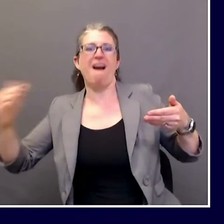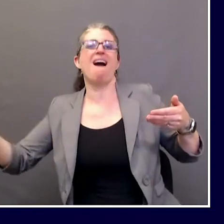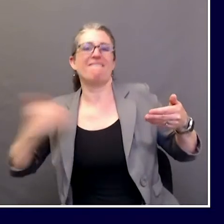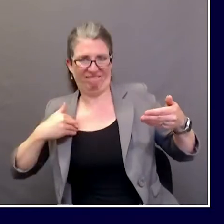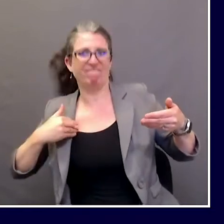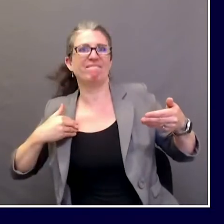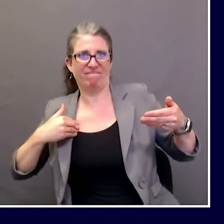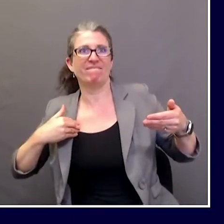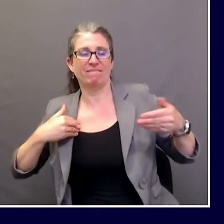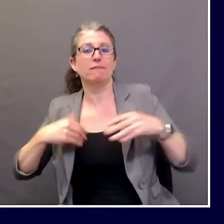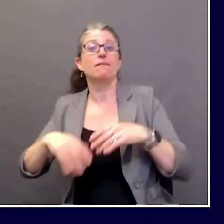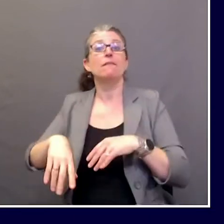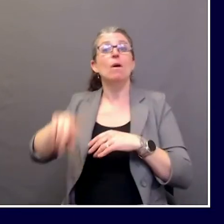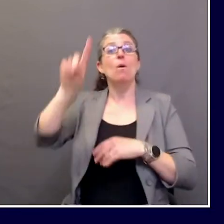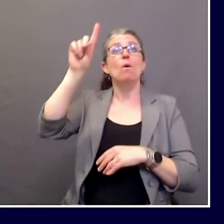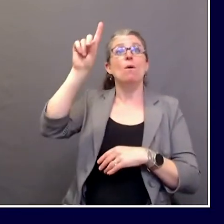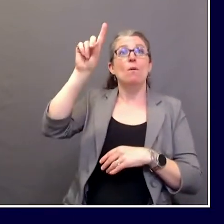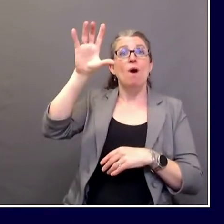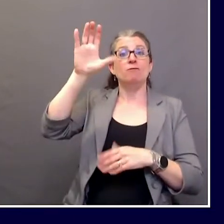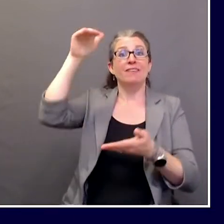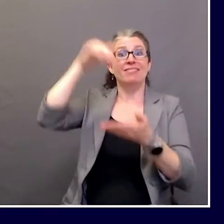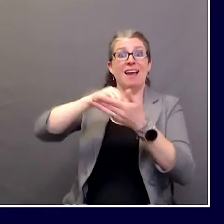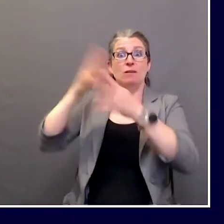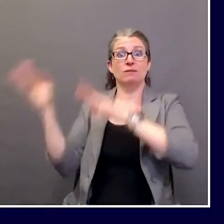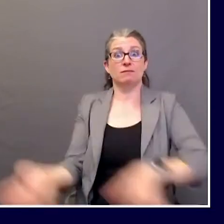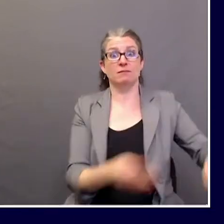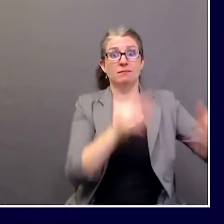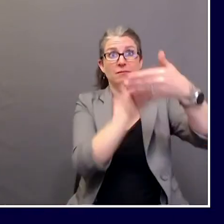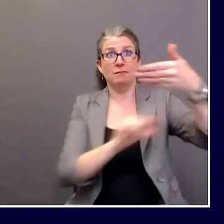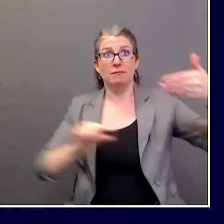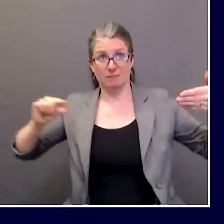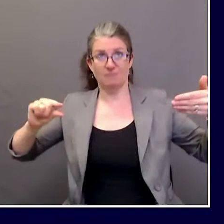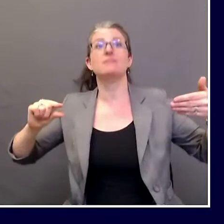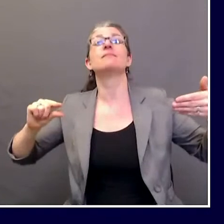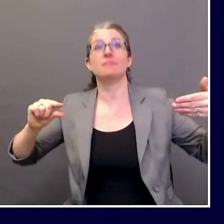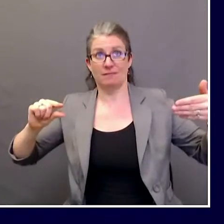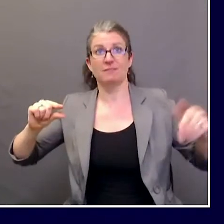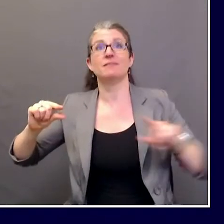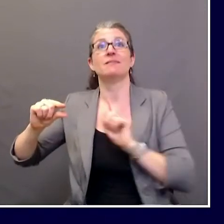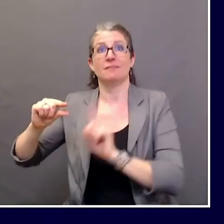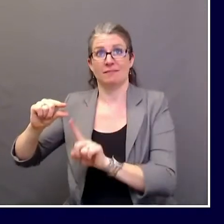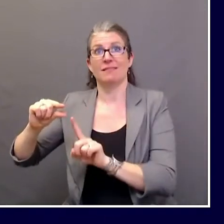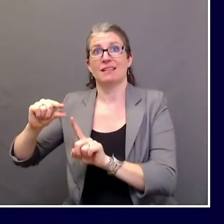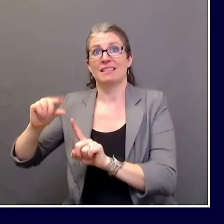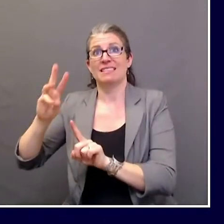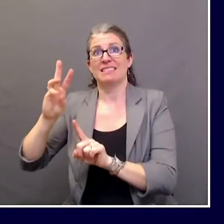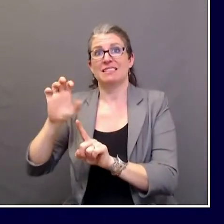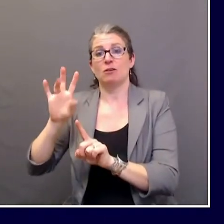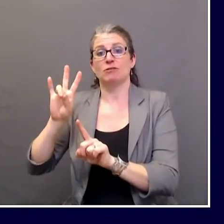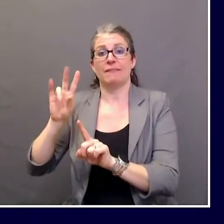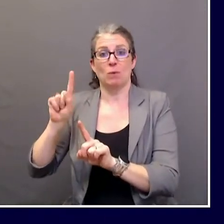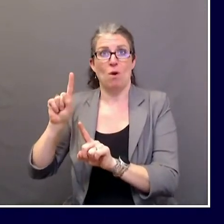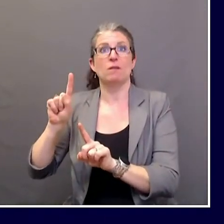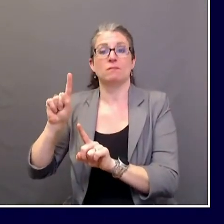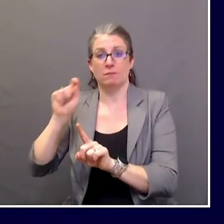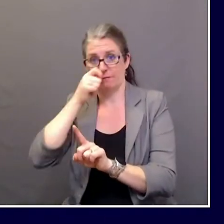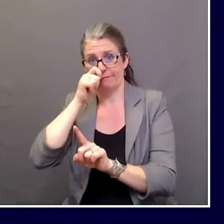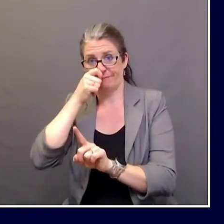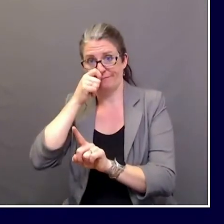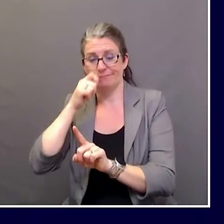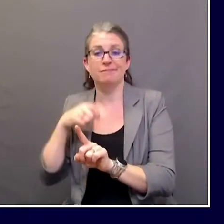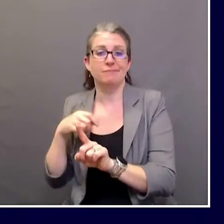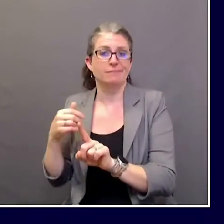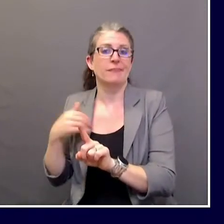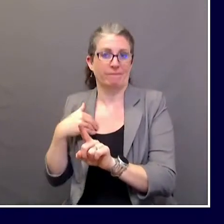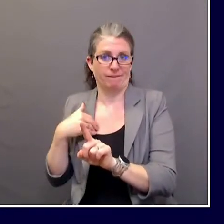being conducted for every 100,000 people in Maine. And finally, to vaccinations. Let's start